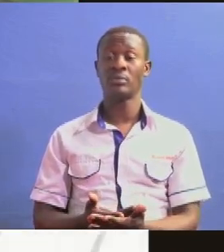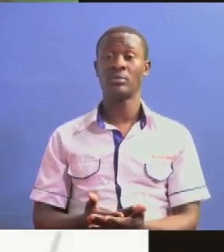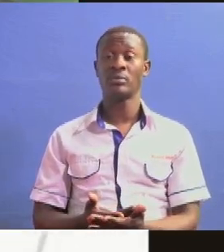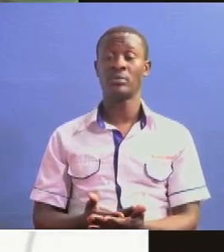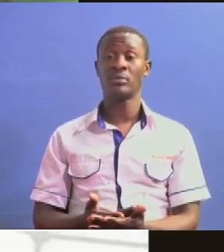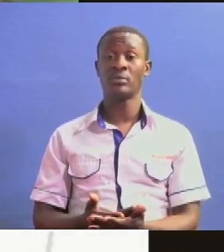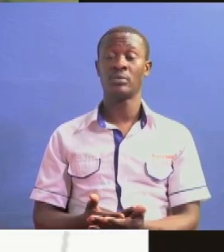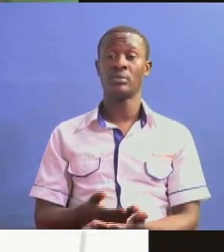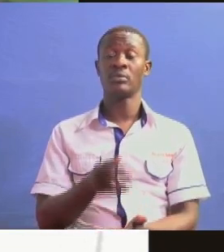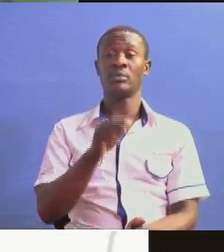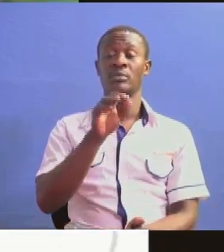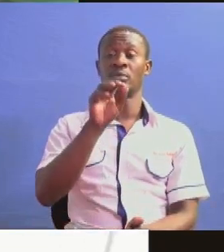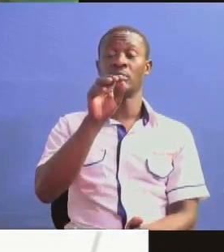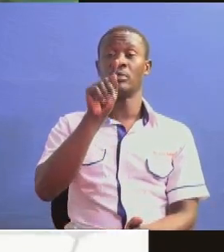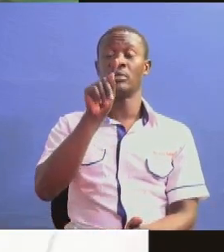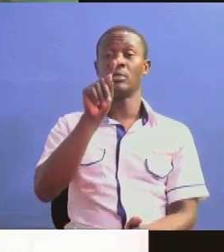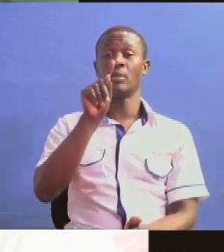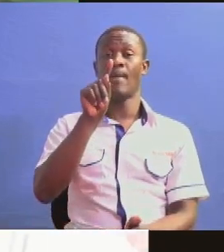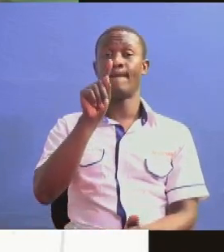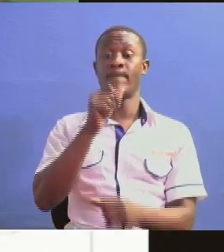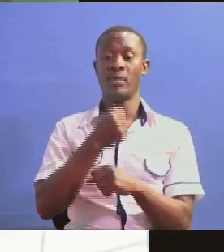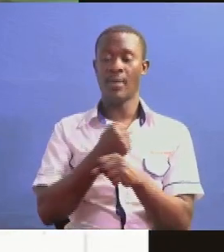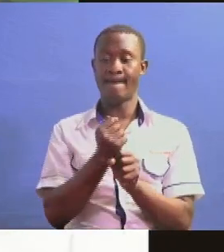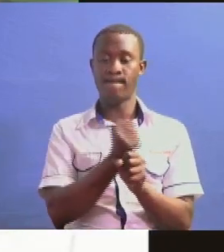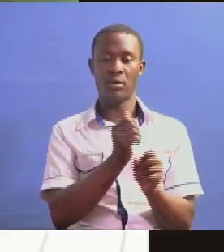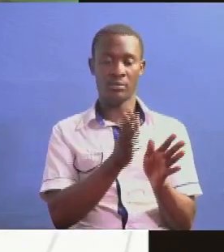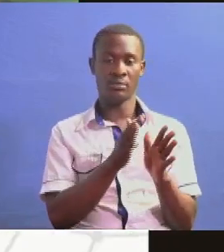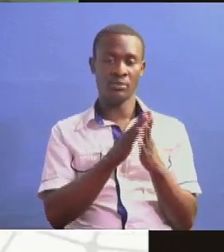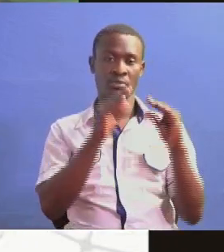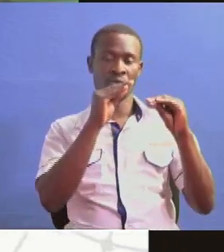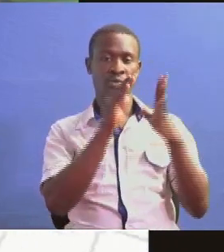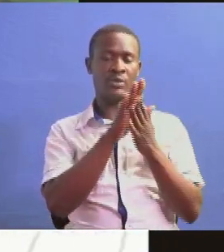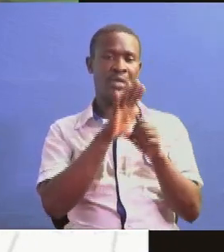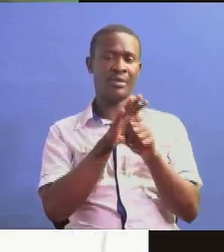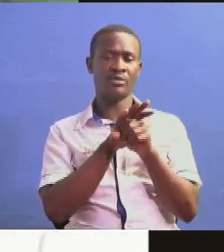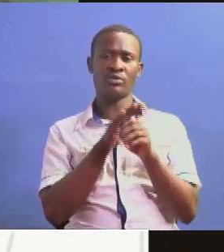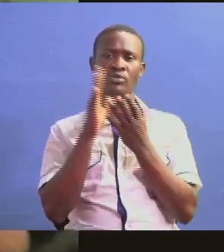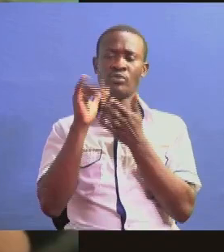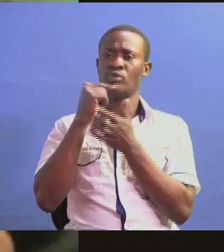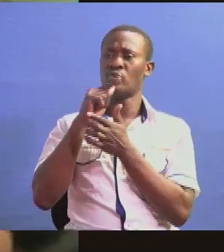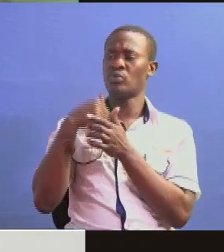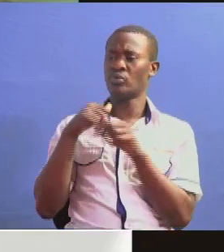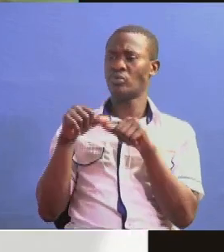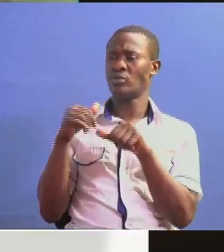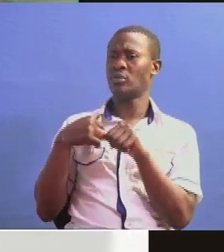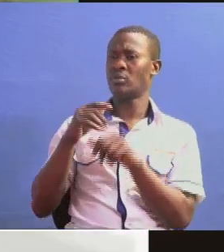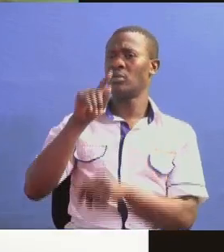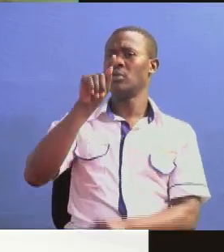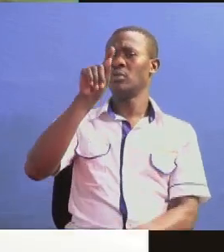basis in TS. They're already employed as permanent pensionable, and therefore there is a lot of hope that those who are remaining, like the